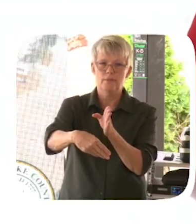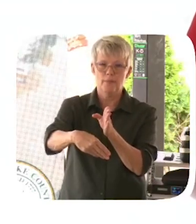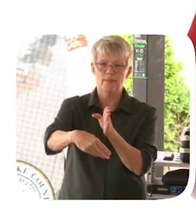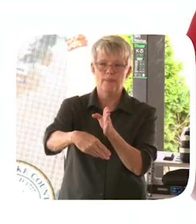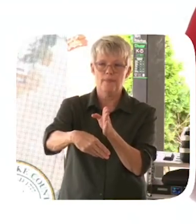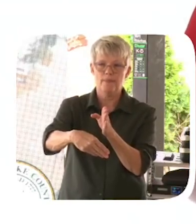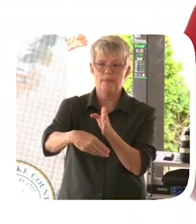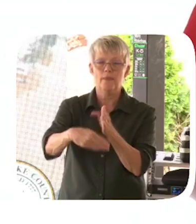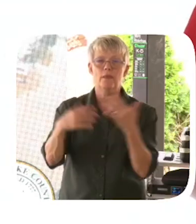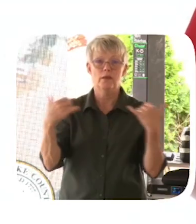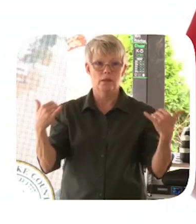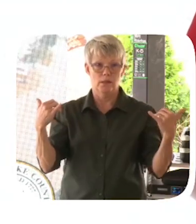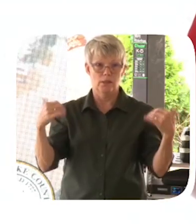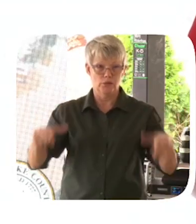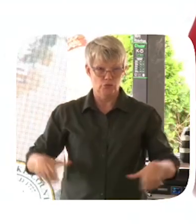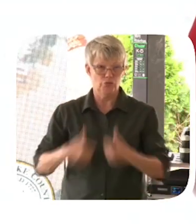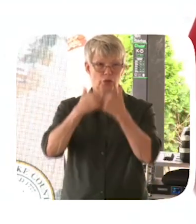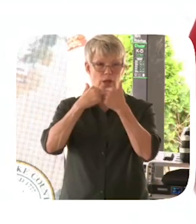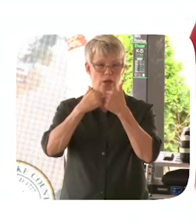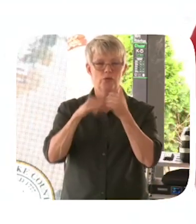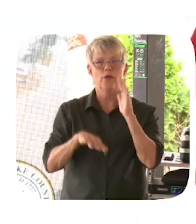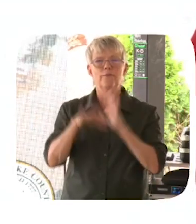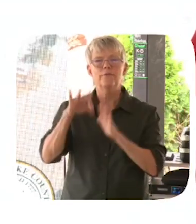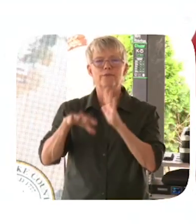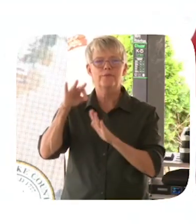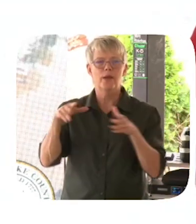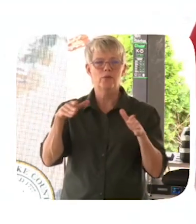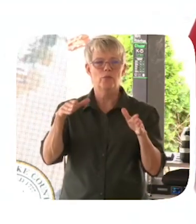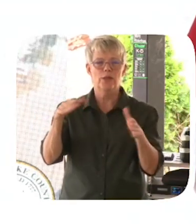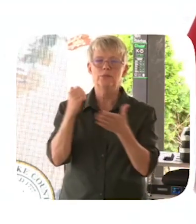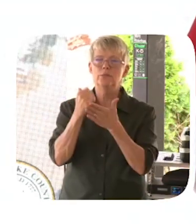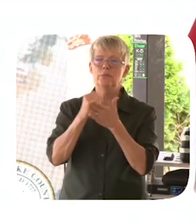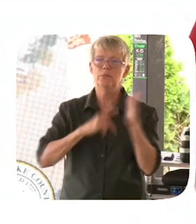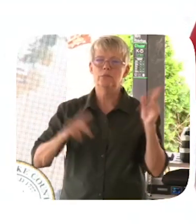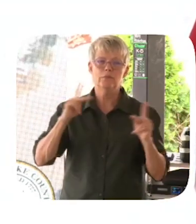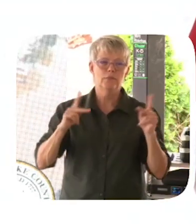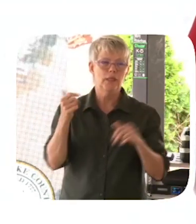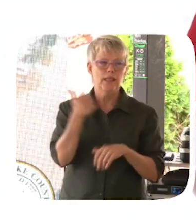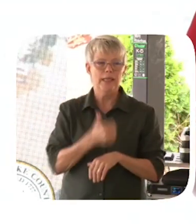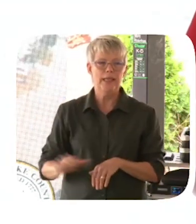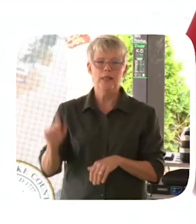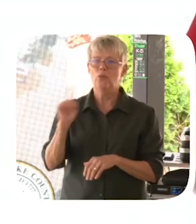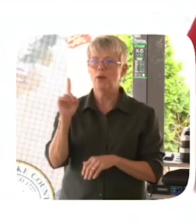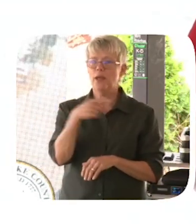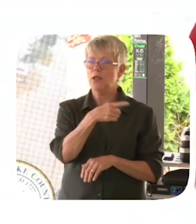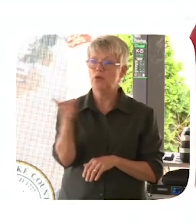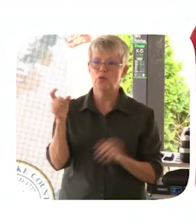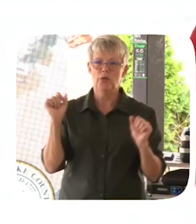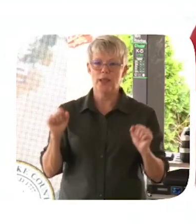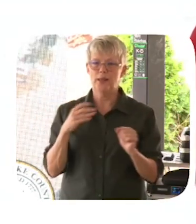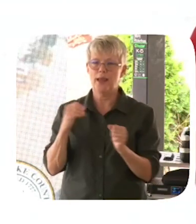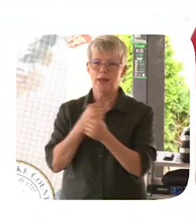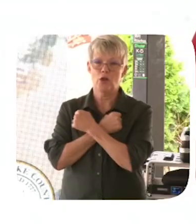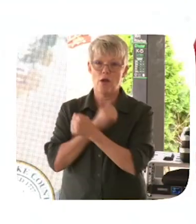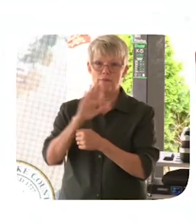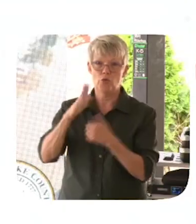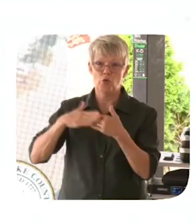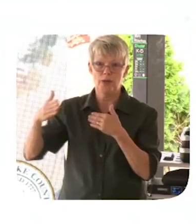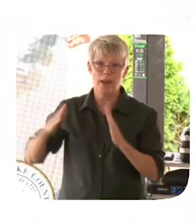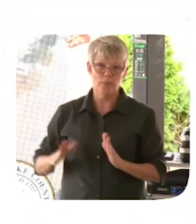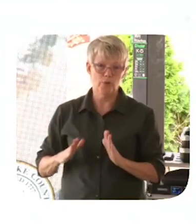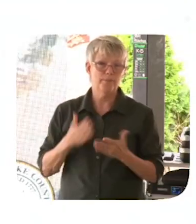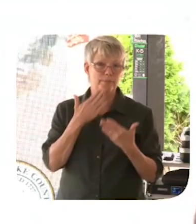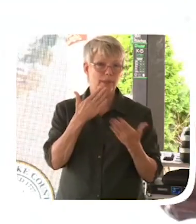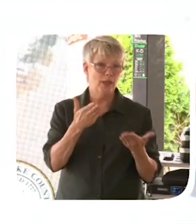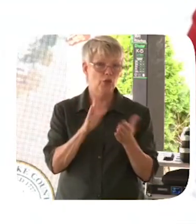In closing, I challenge us all to keep finding ways to help those in need in any way you can and to keep loving your neighbor. Thank